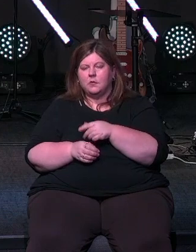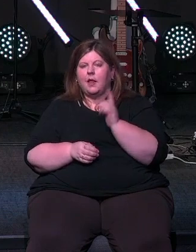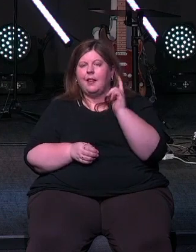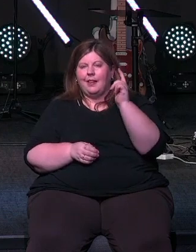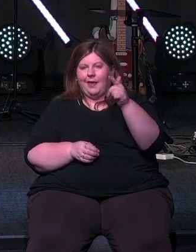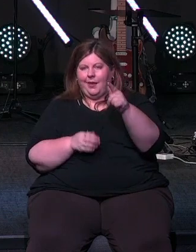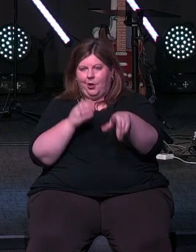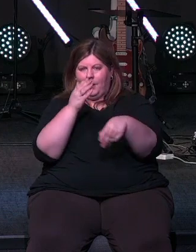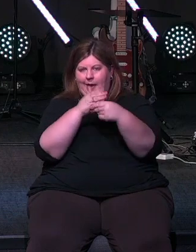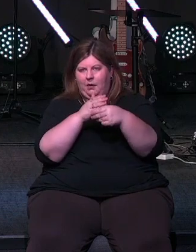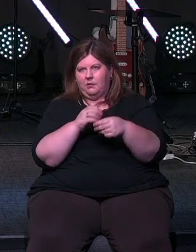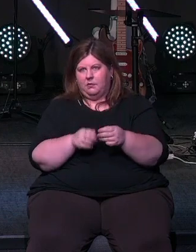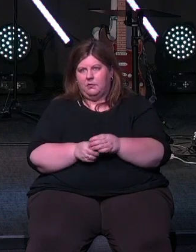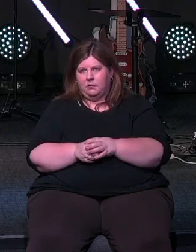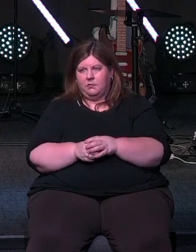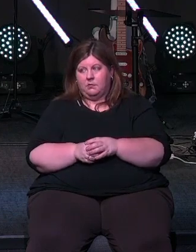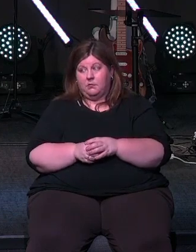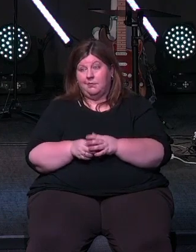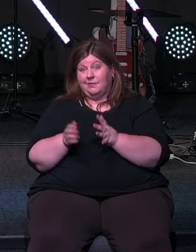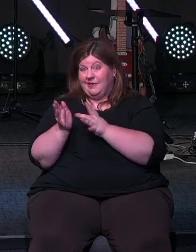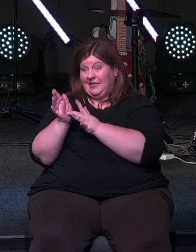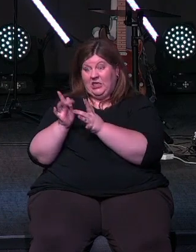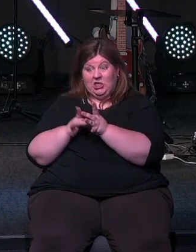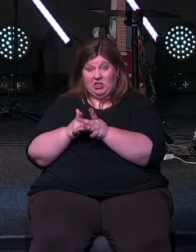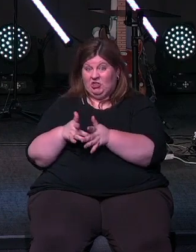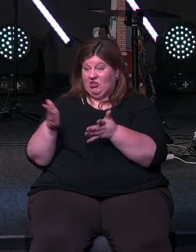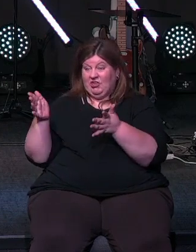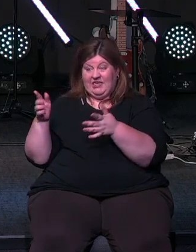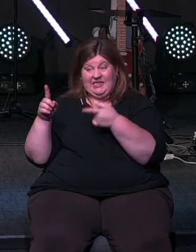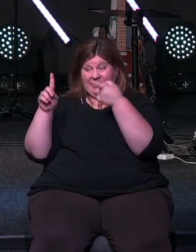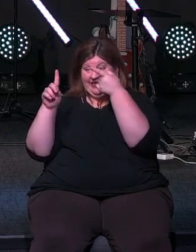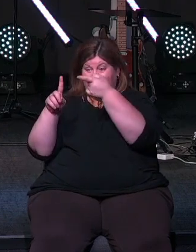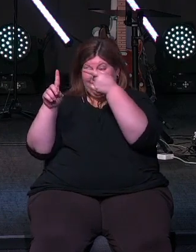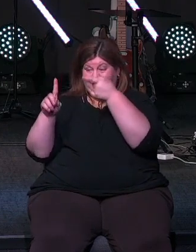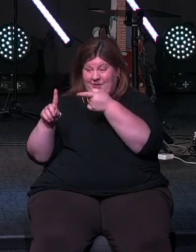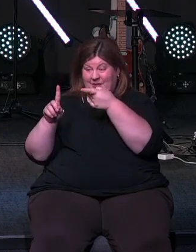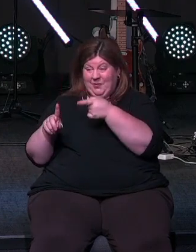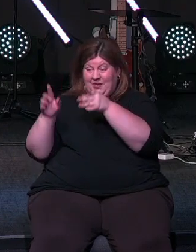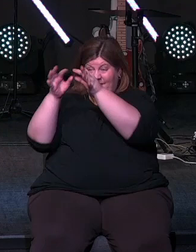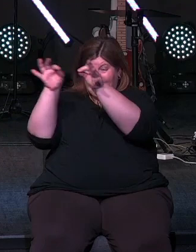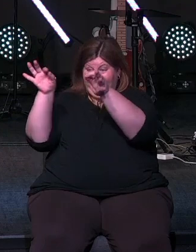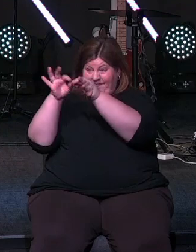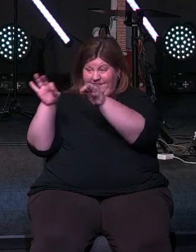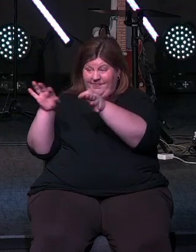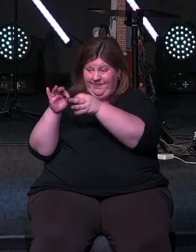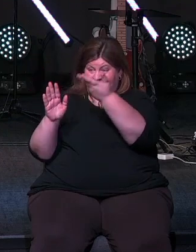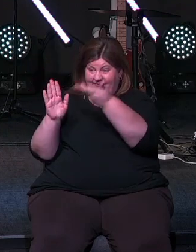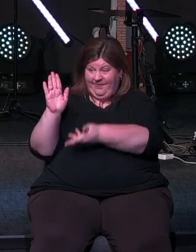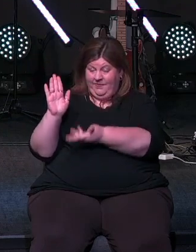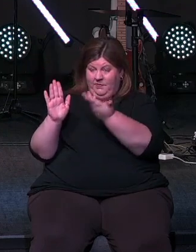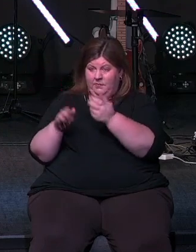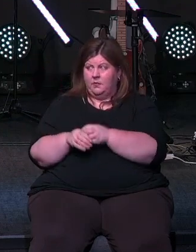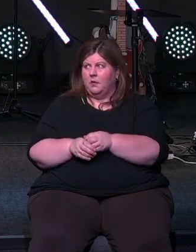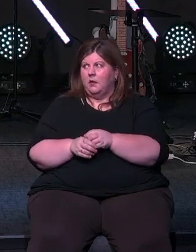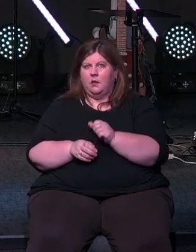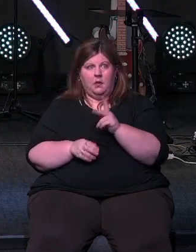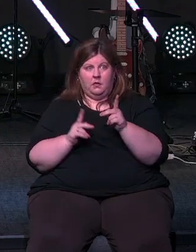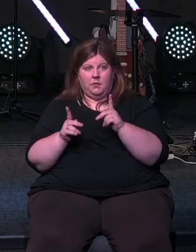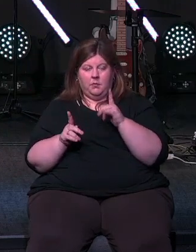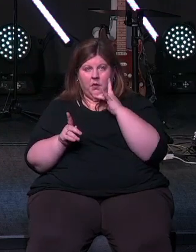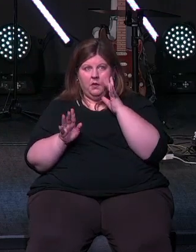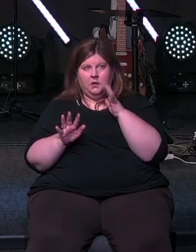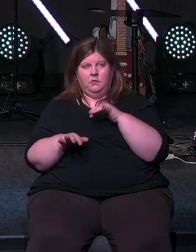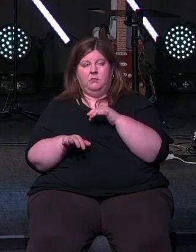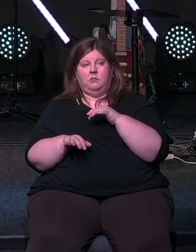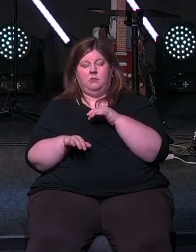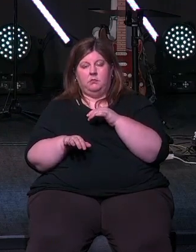Jesus walks them through the crux, the meat of the entire prayer is right here. Anybody else blew